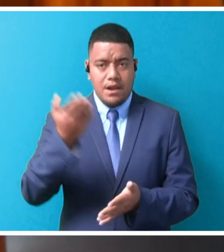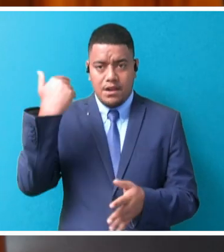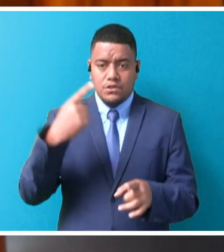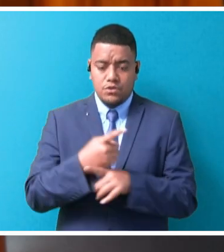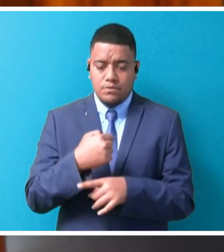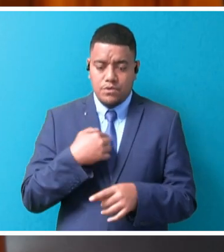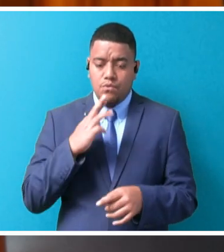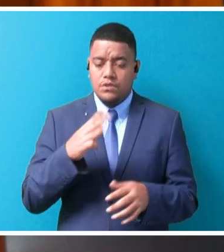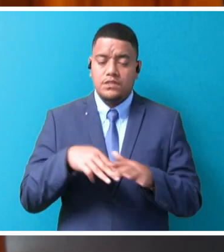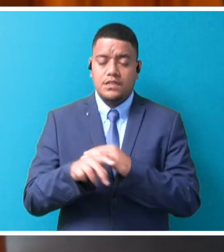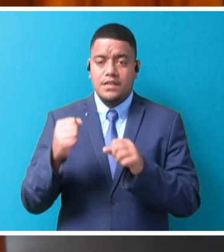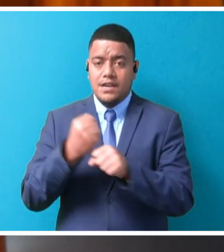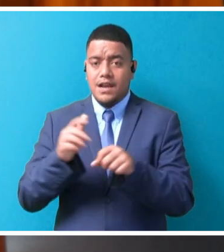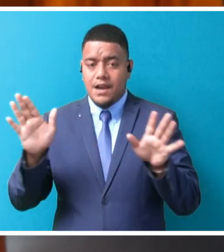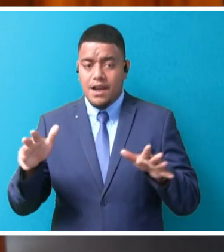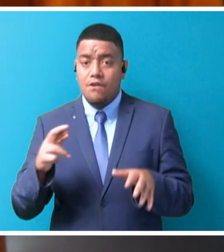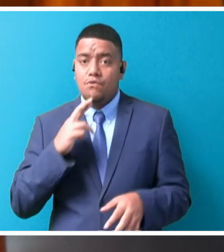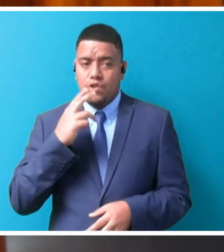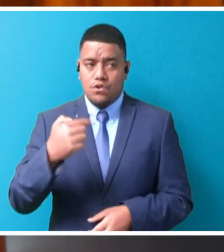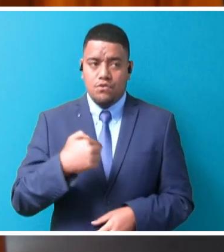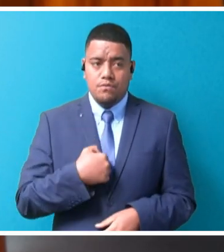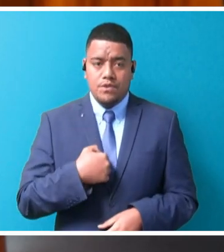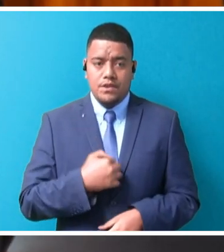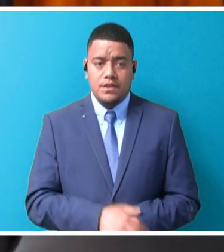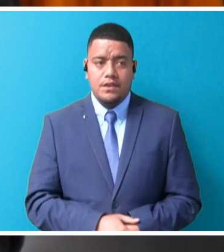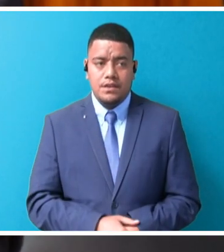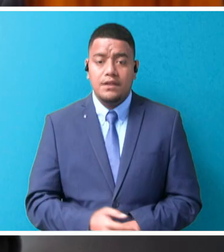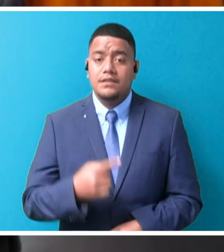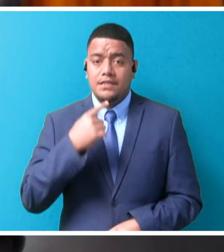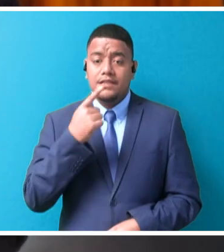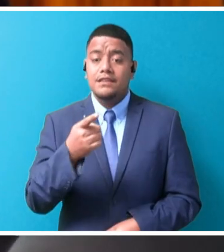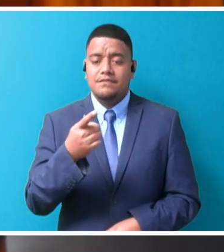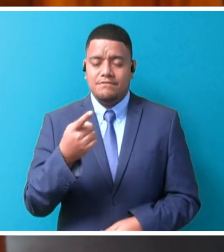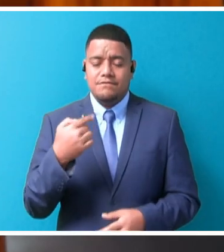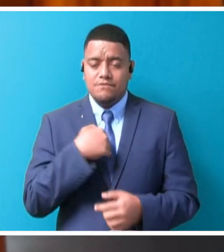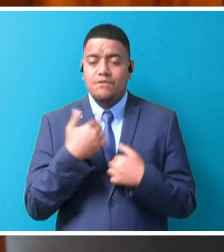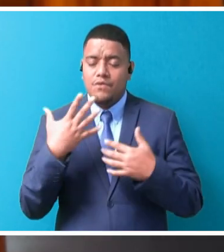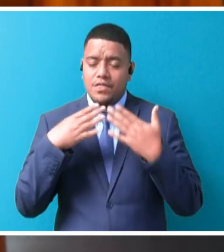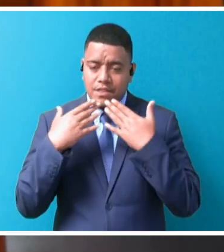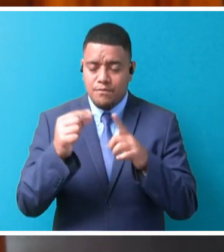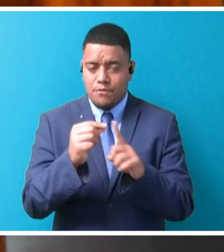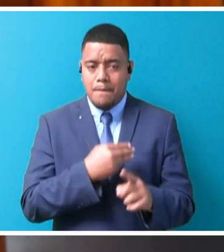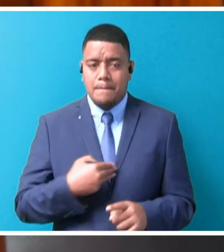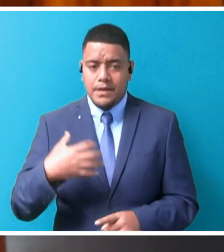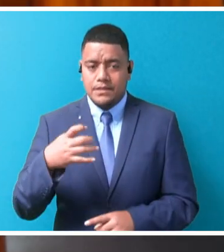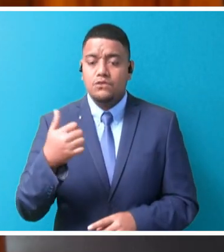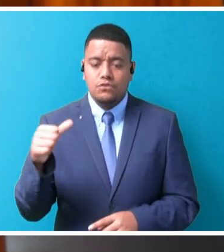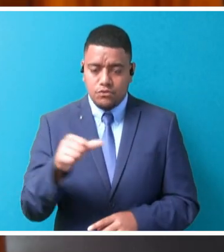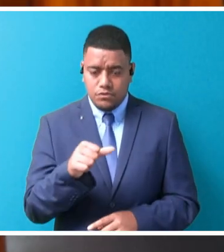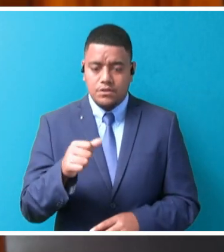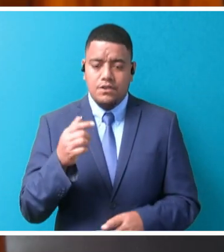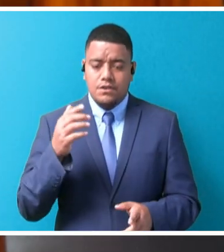Ngau, and they've told me, just tell our message to the Honorable Prime Minister that his government should run for another 3